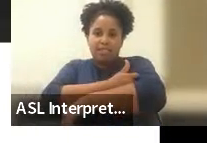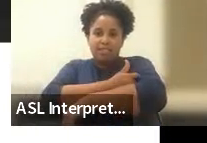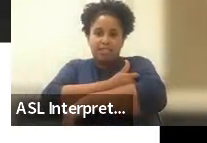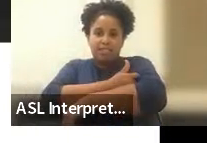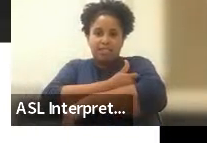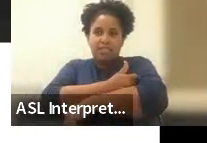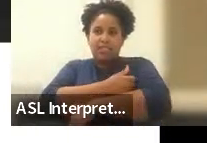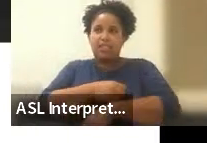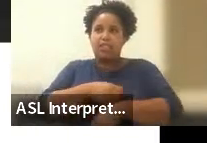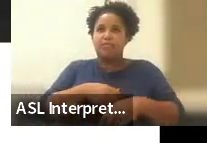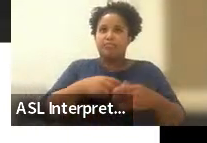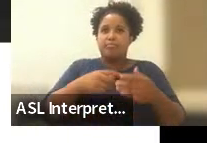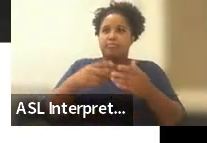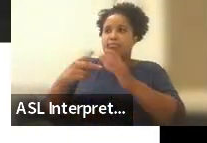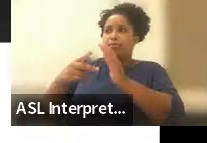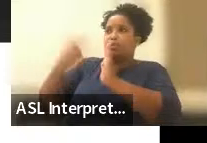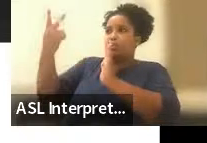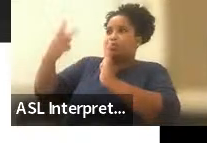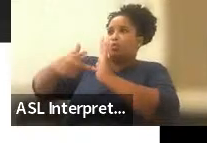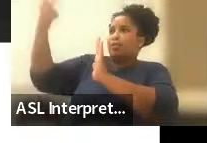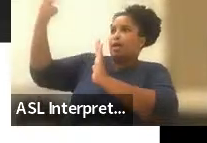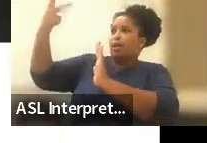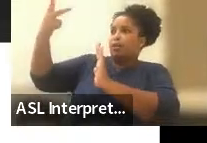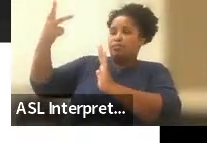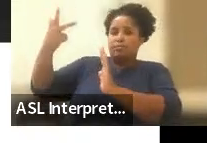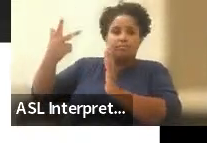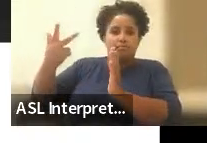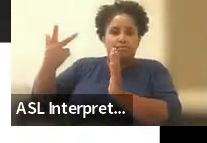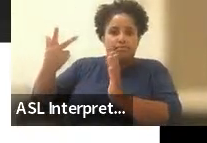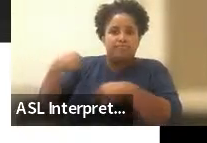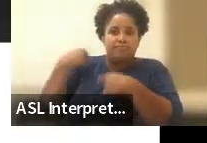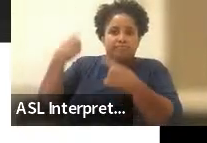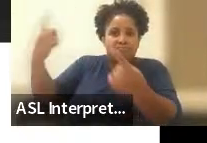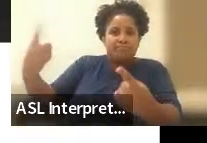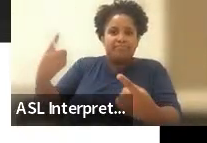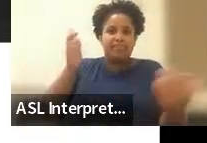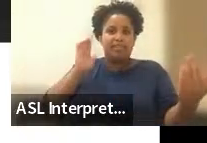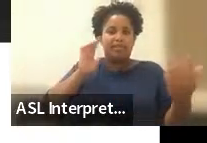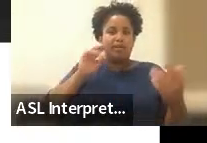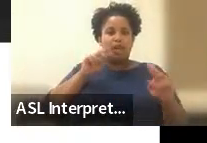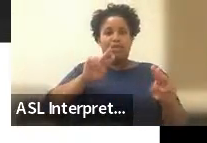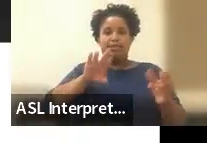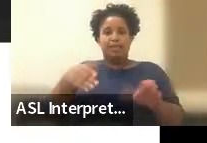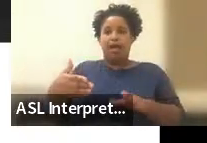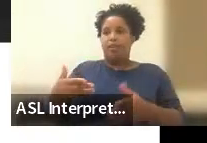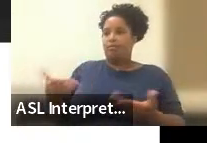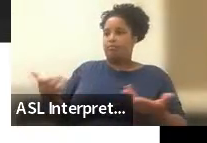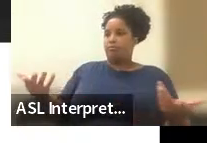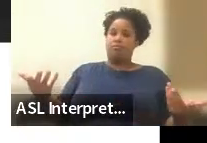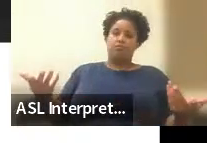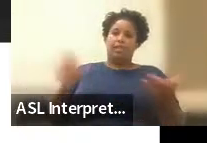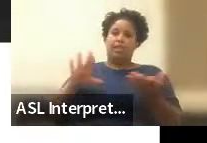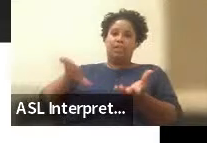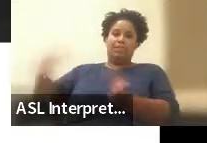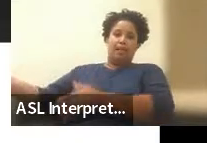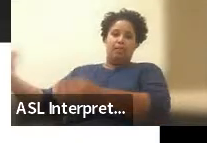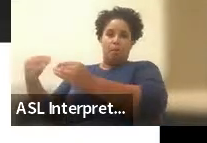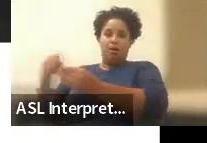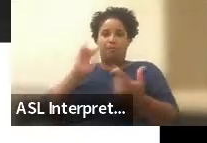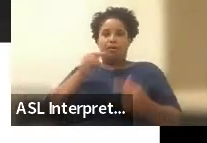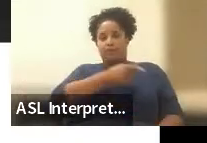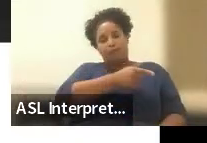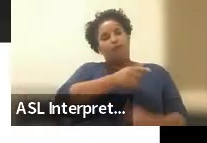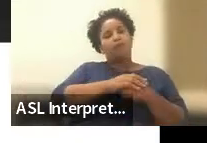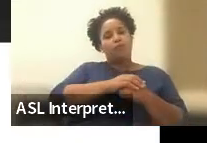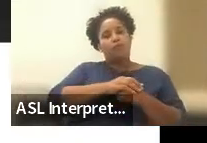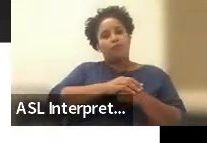2 or 3 times. Right. And it's kind of consistently been that. And then when we look at deaths, obviously there's a huge discrepancy. So it's kind of